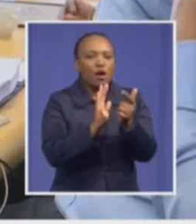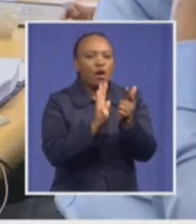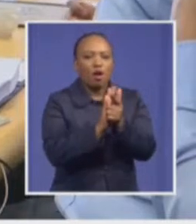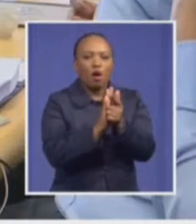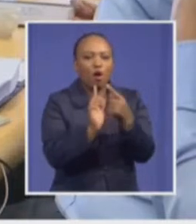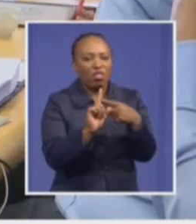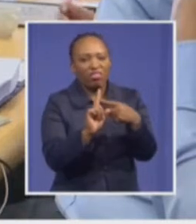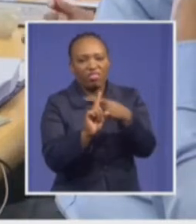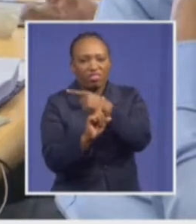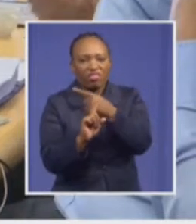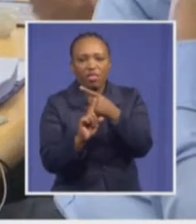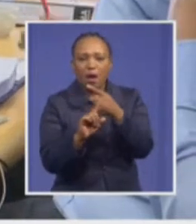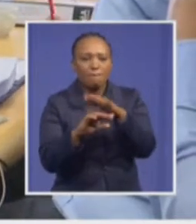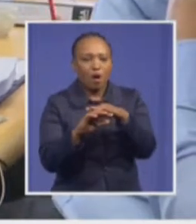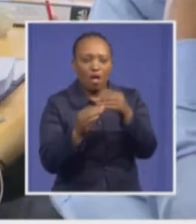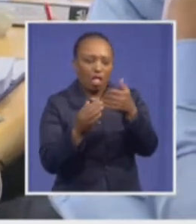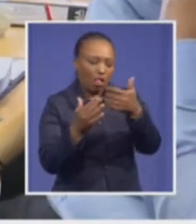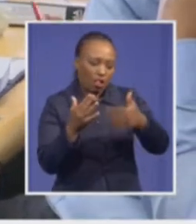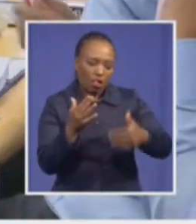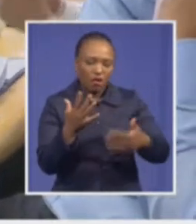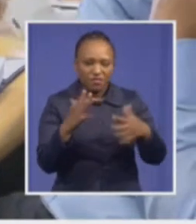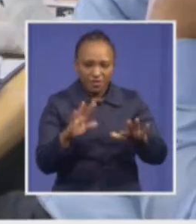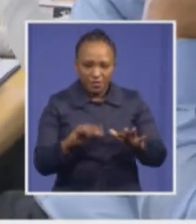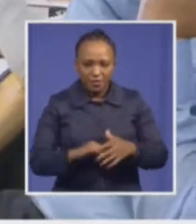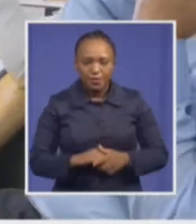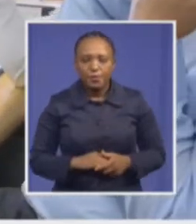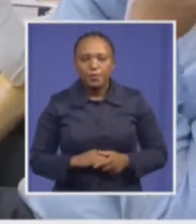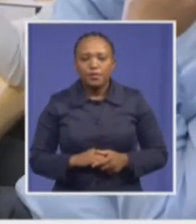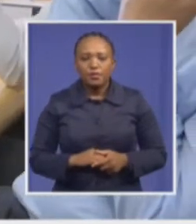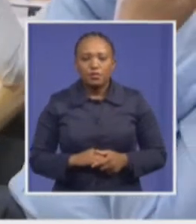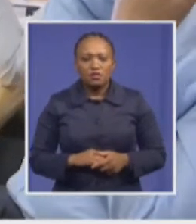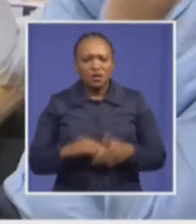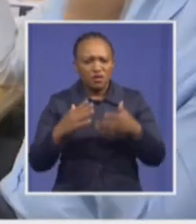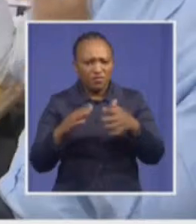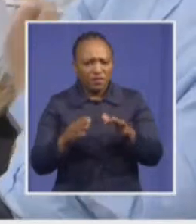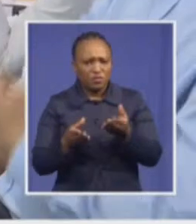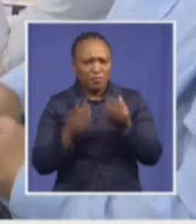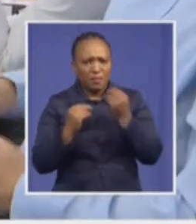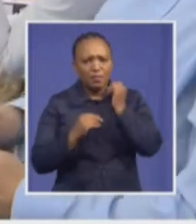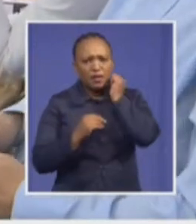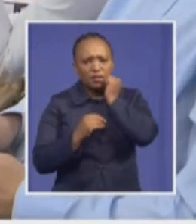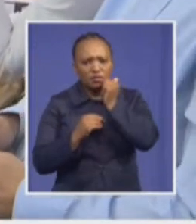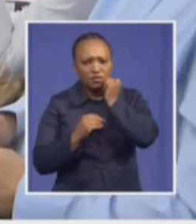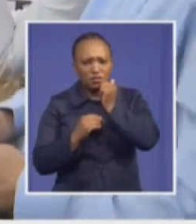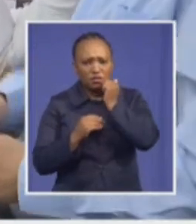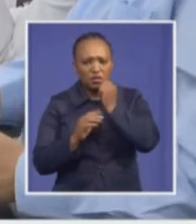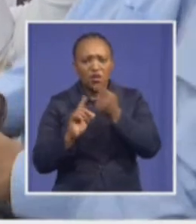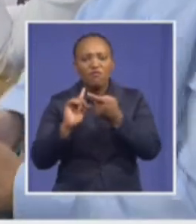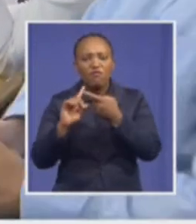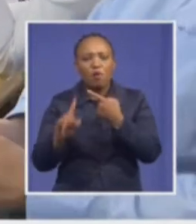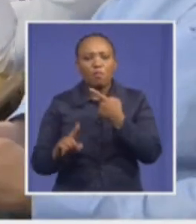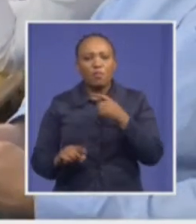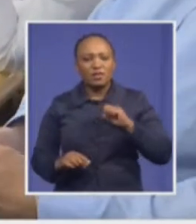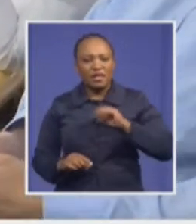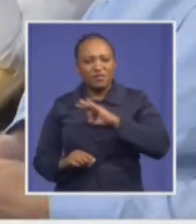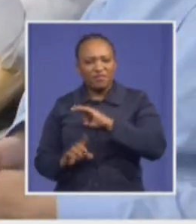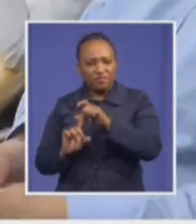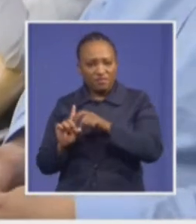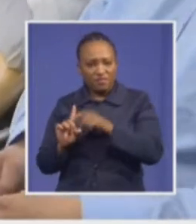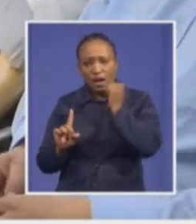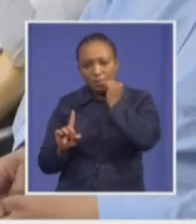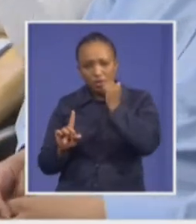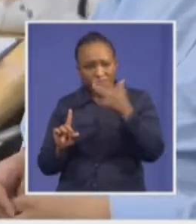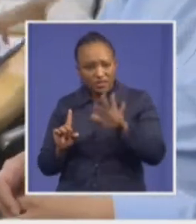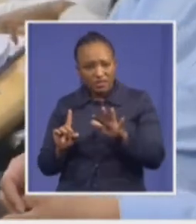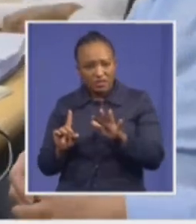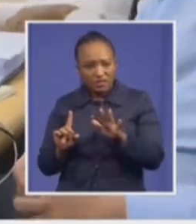get an apology from the employee? Has there been an apology or recognition